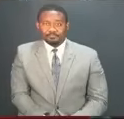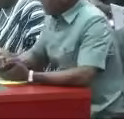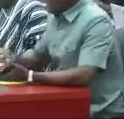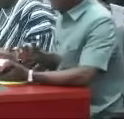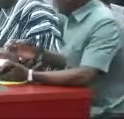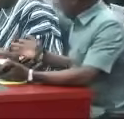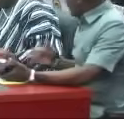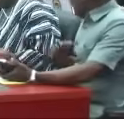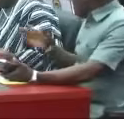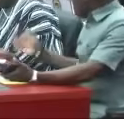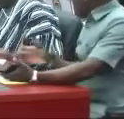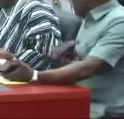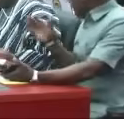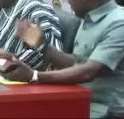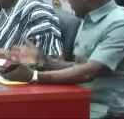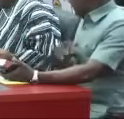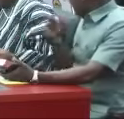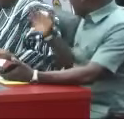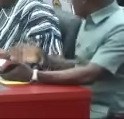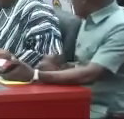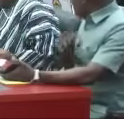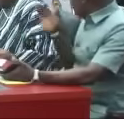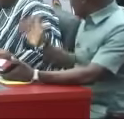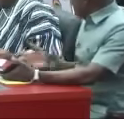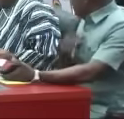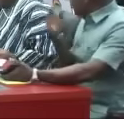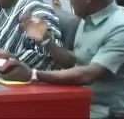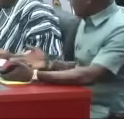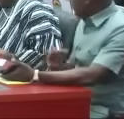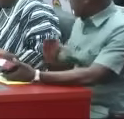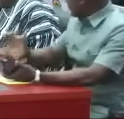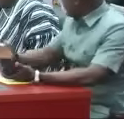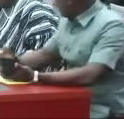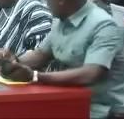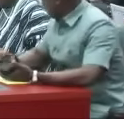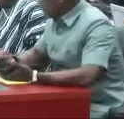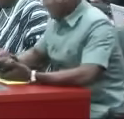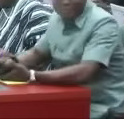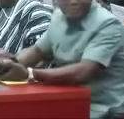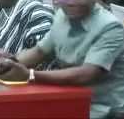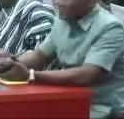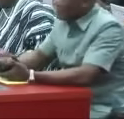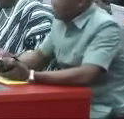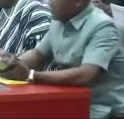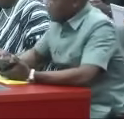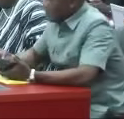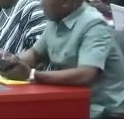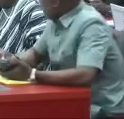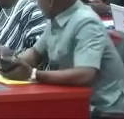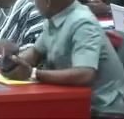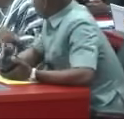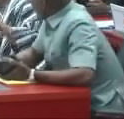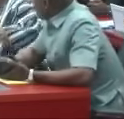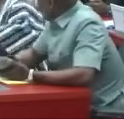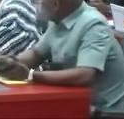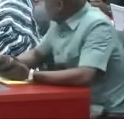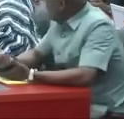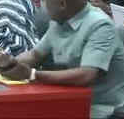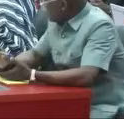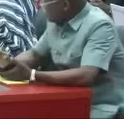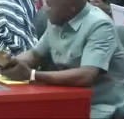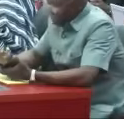Thank you, Right Honorable Speaker. Mr. Speaker, my name is Honorable Enezeri Nogbe. I rise to